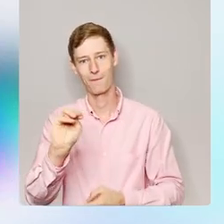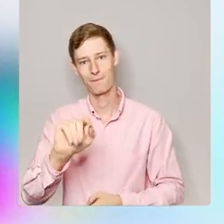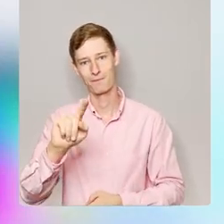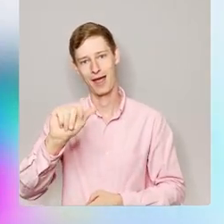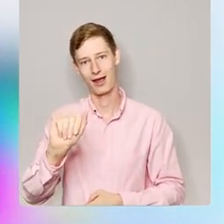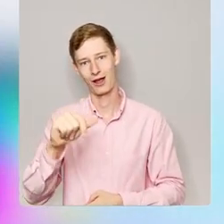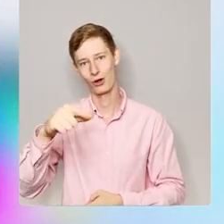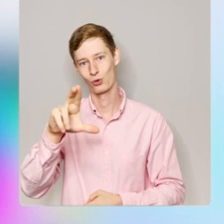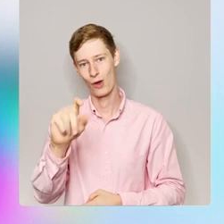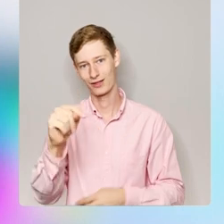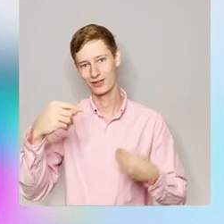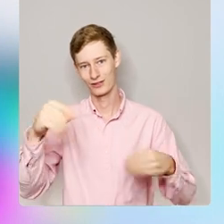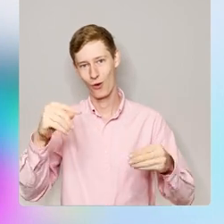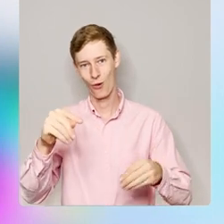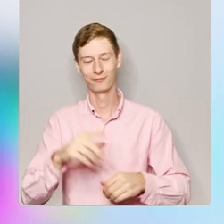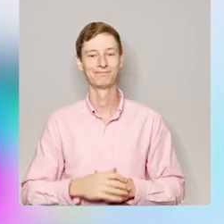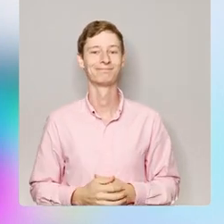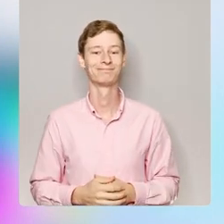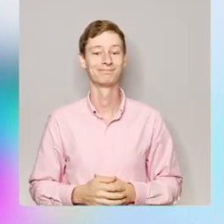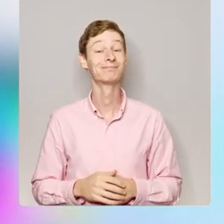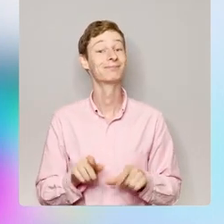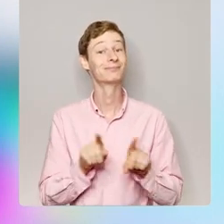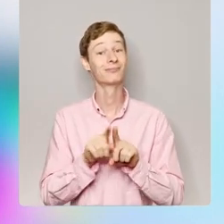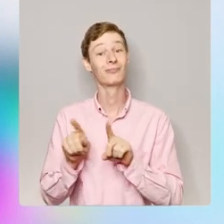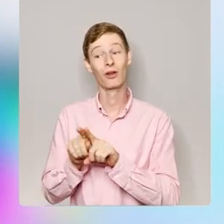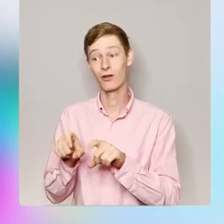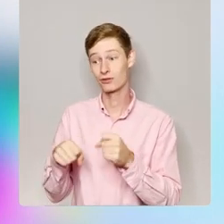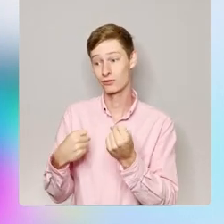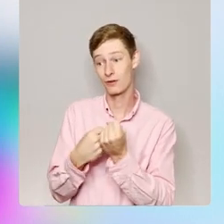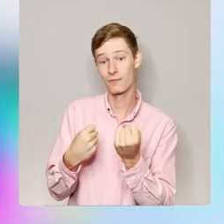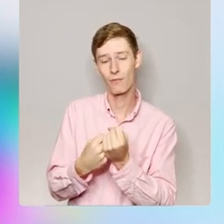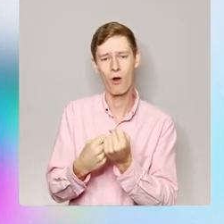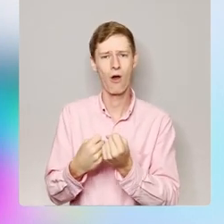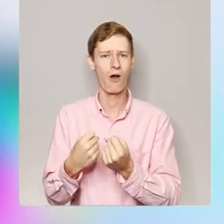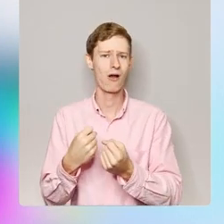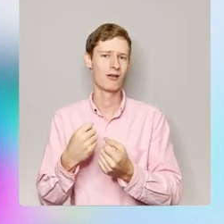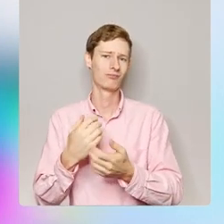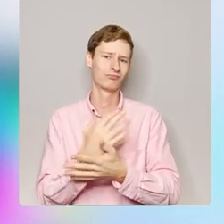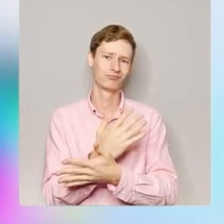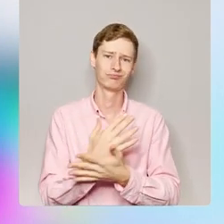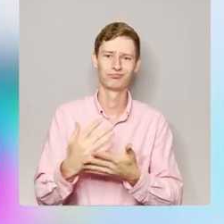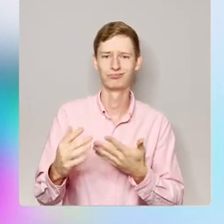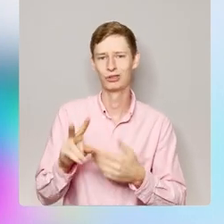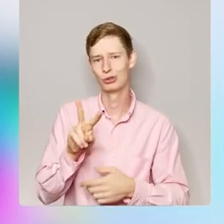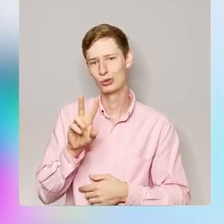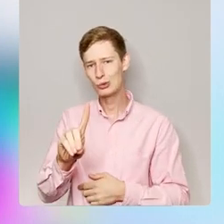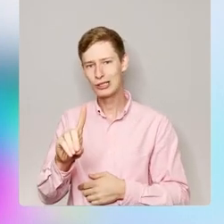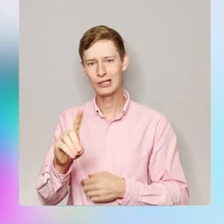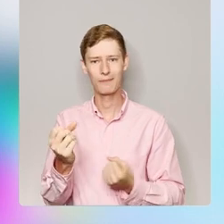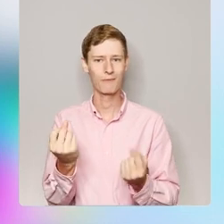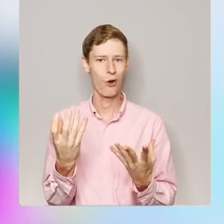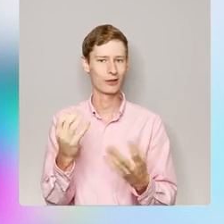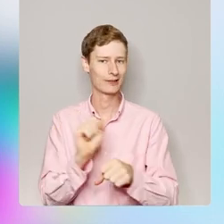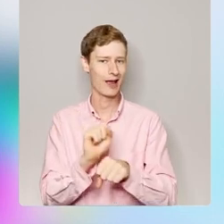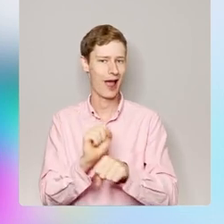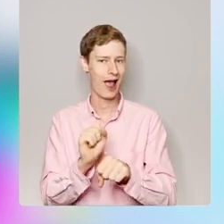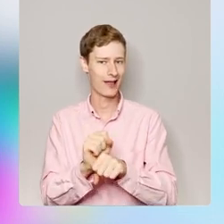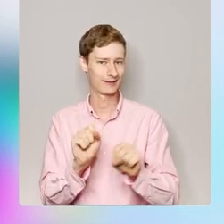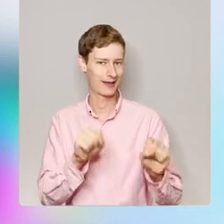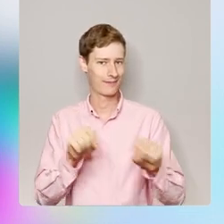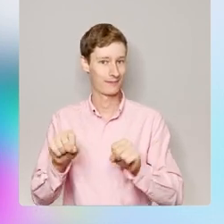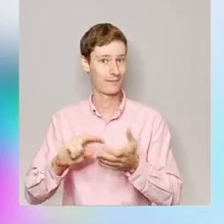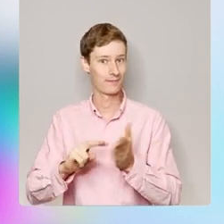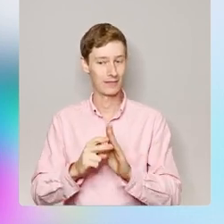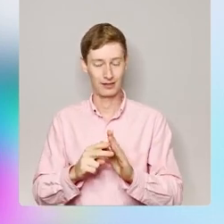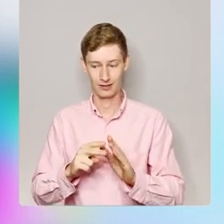users. Quest also supports progressive web apps with rich 2D multitasking capabilities, so